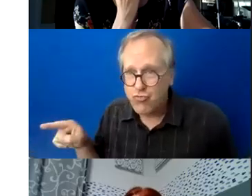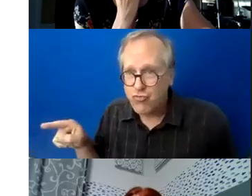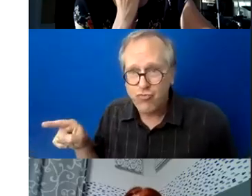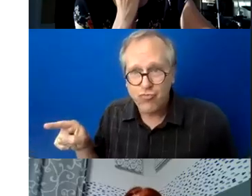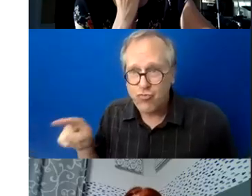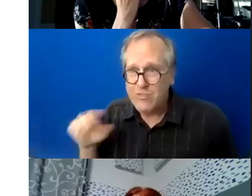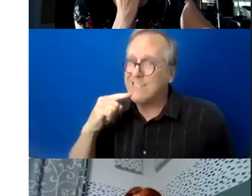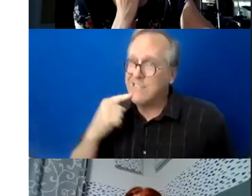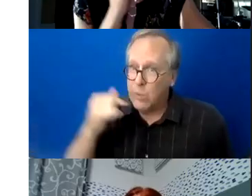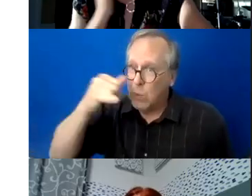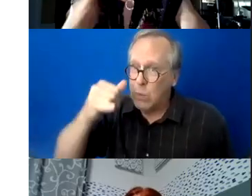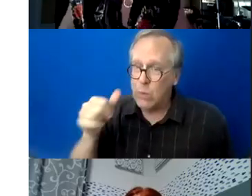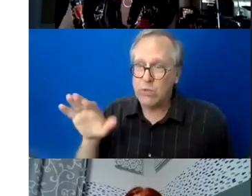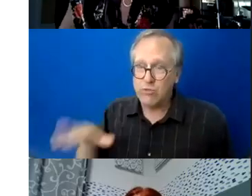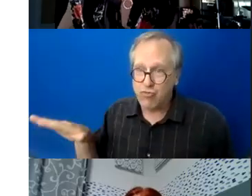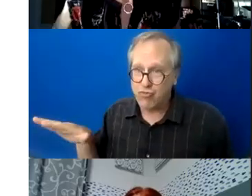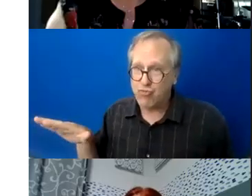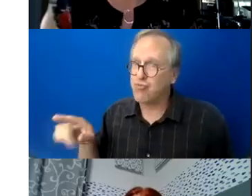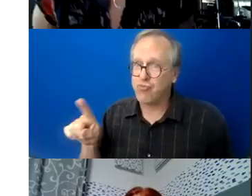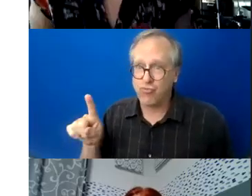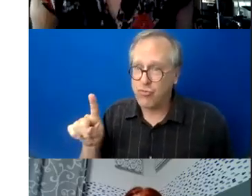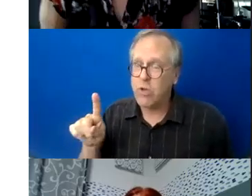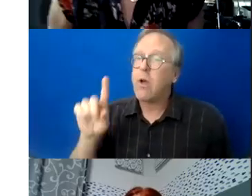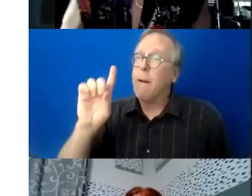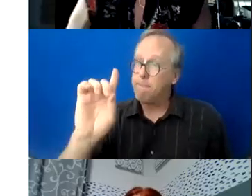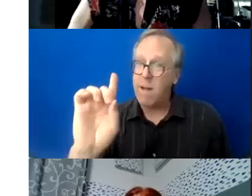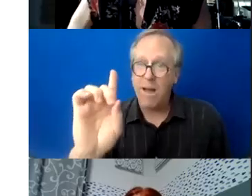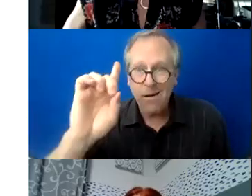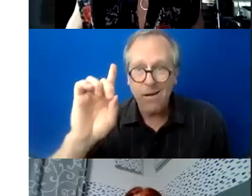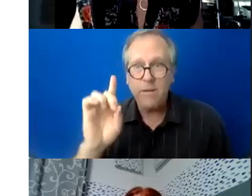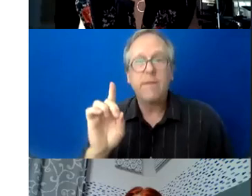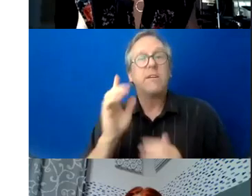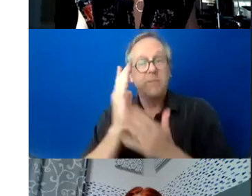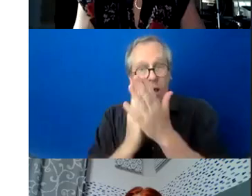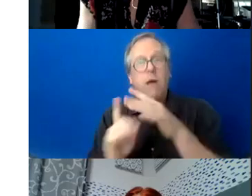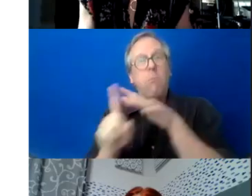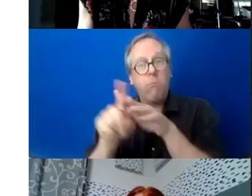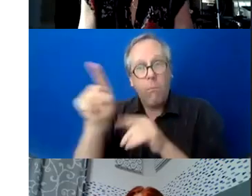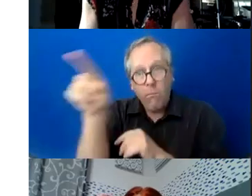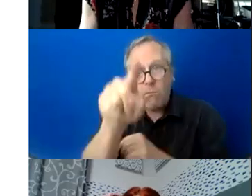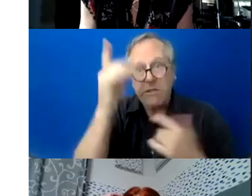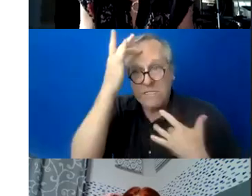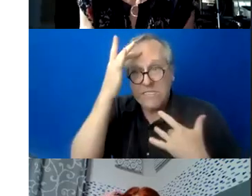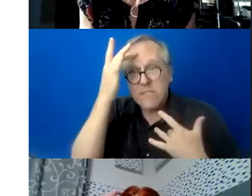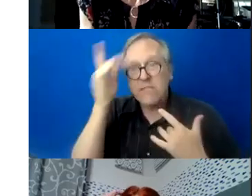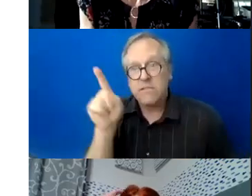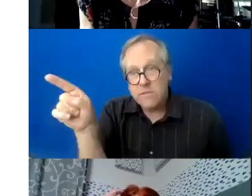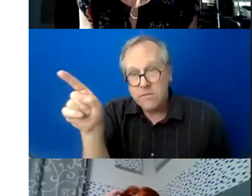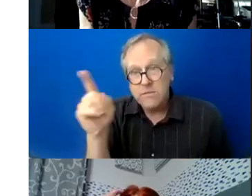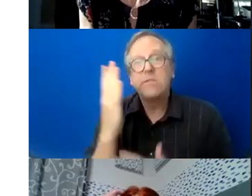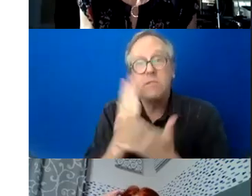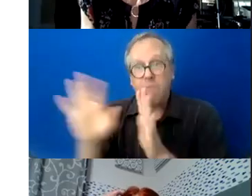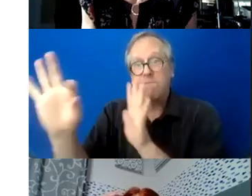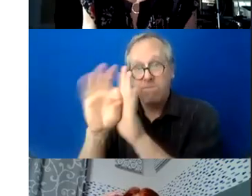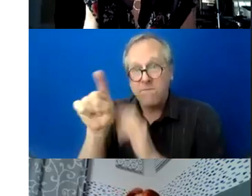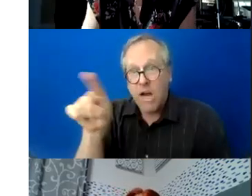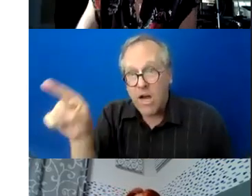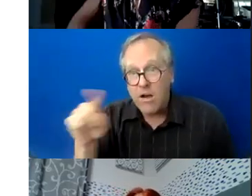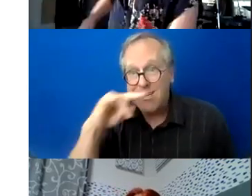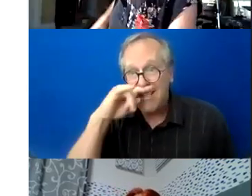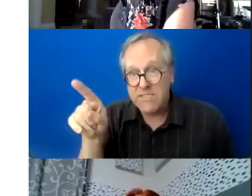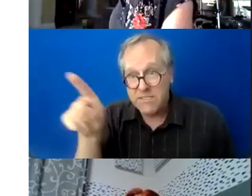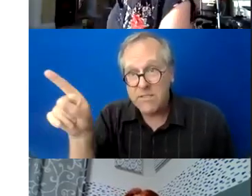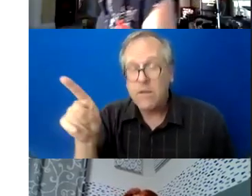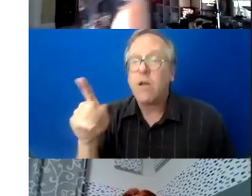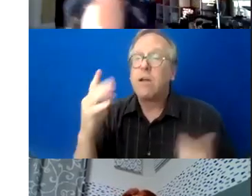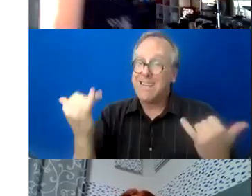situation in Vermont as it relates to children, but that doesn't mean there haven't been cases. And so as we have safely opened our